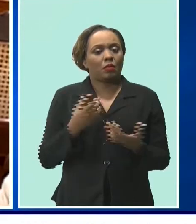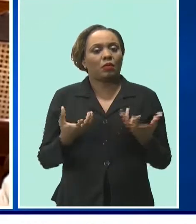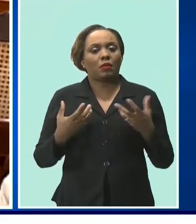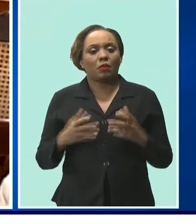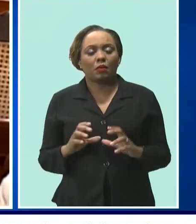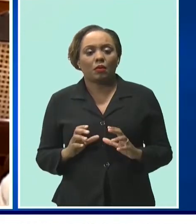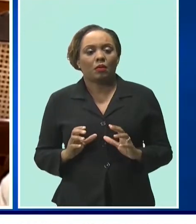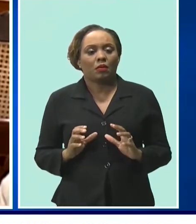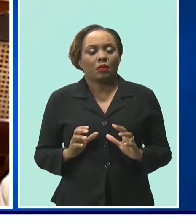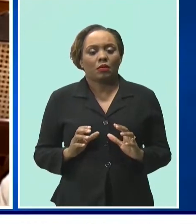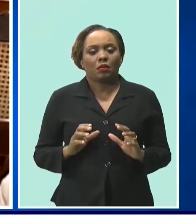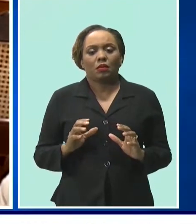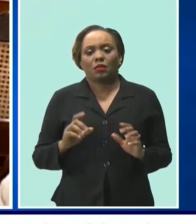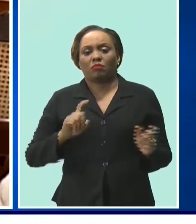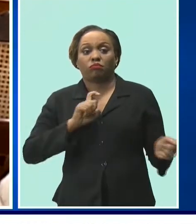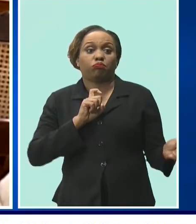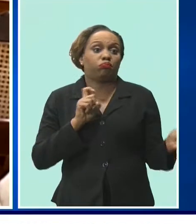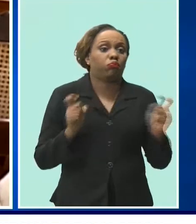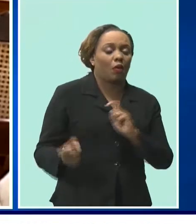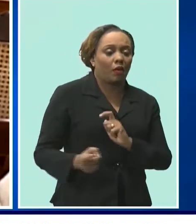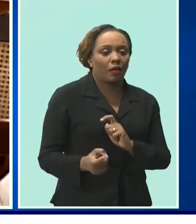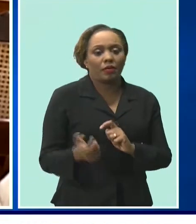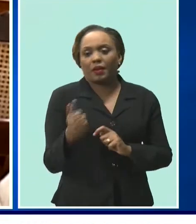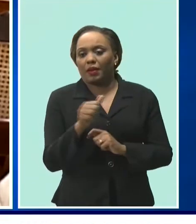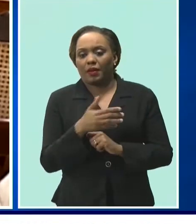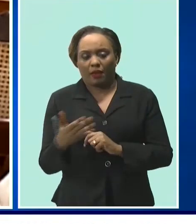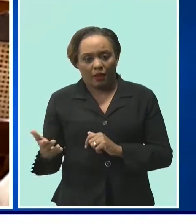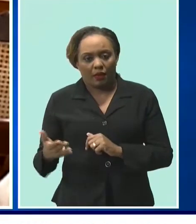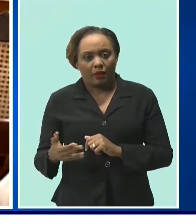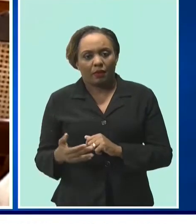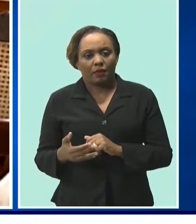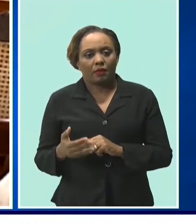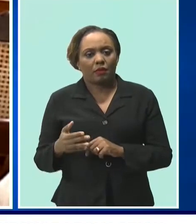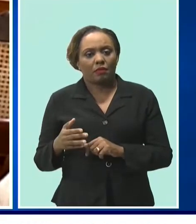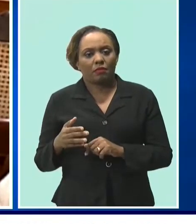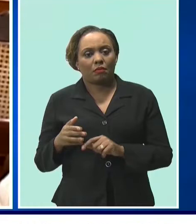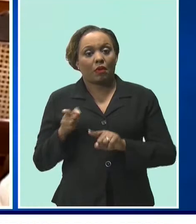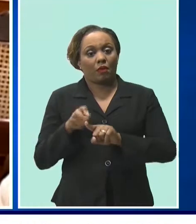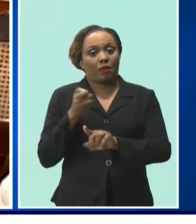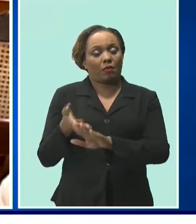any fundamental change to the deal that was originally made.